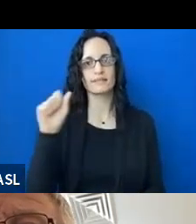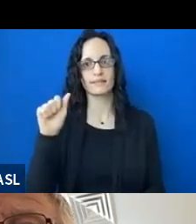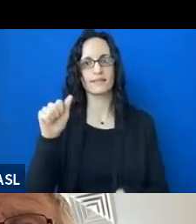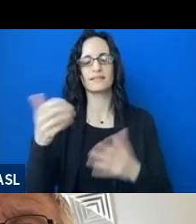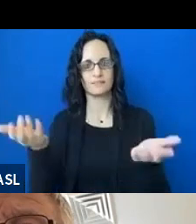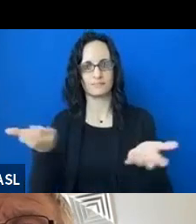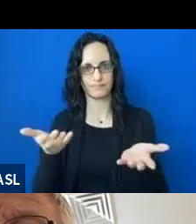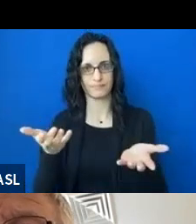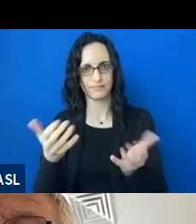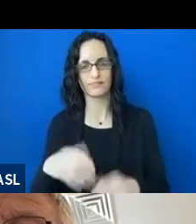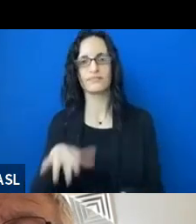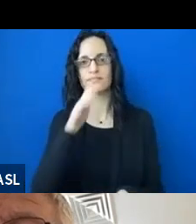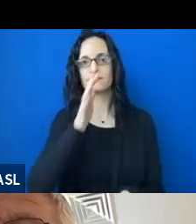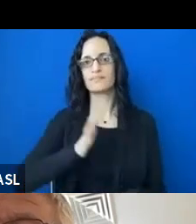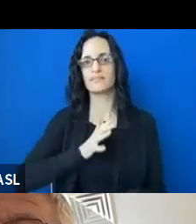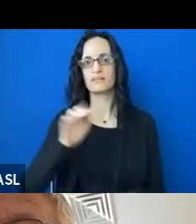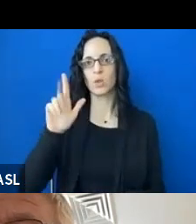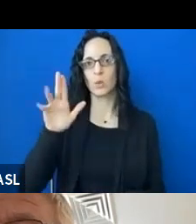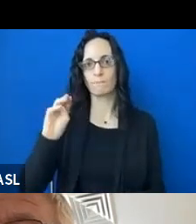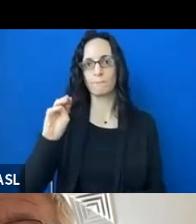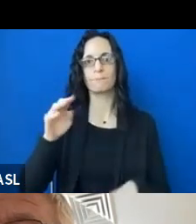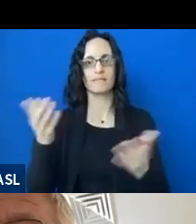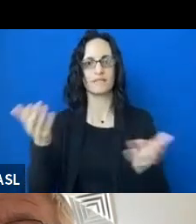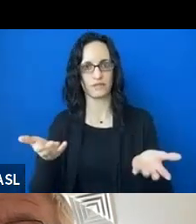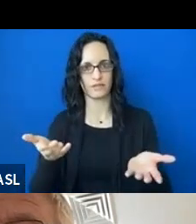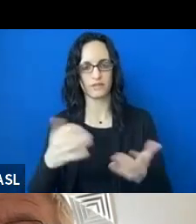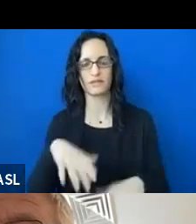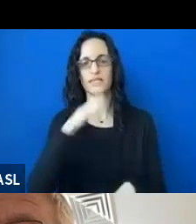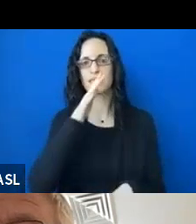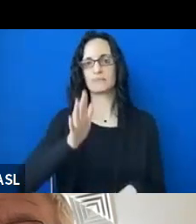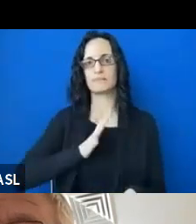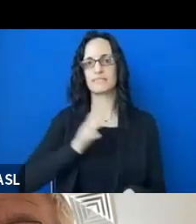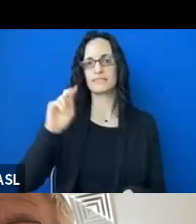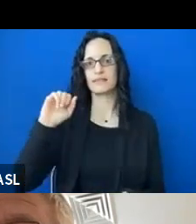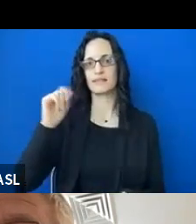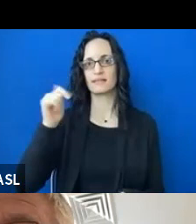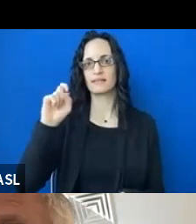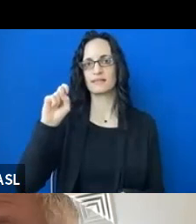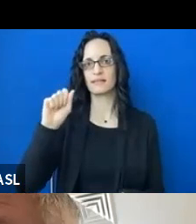Present. Ms. Loom? Present. Ms. Nagasawa?